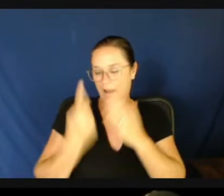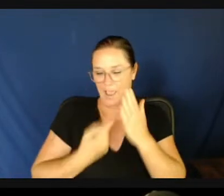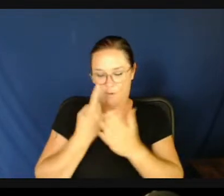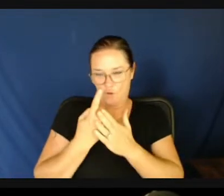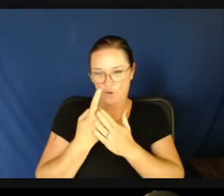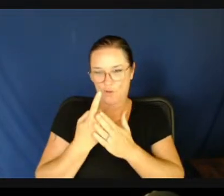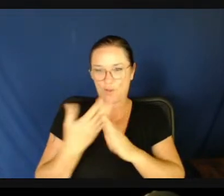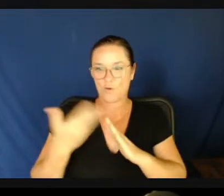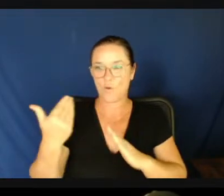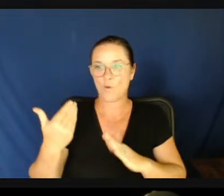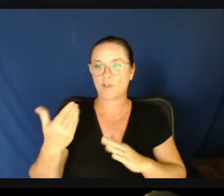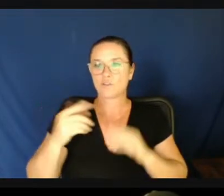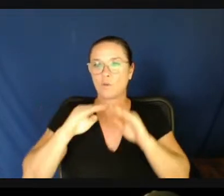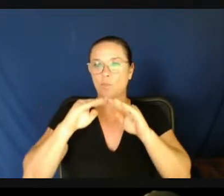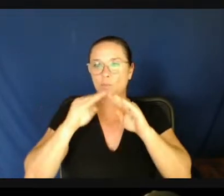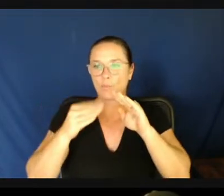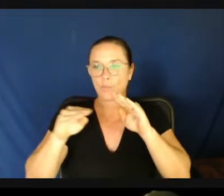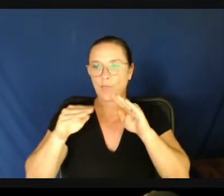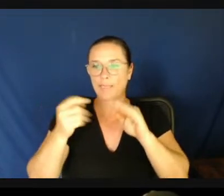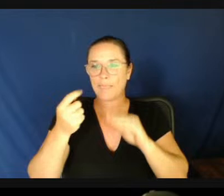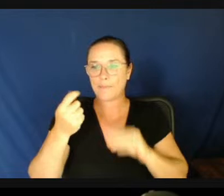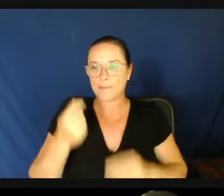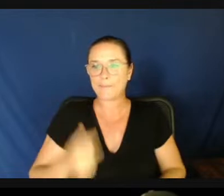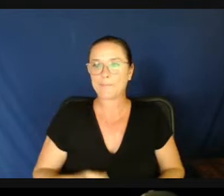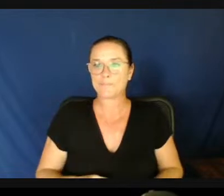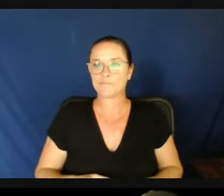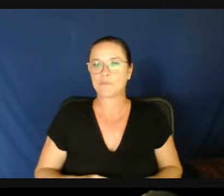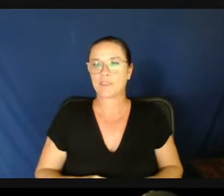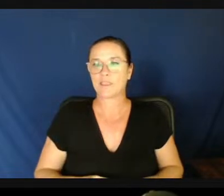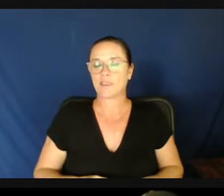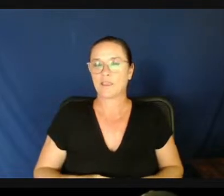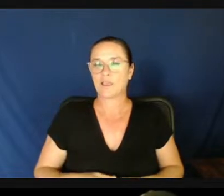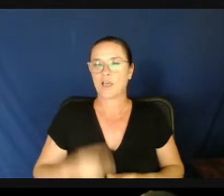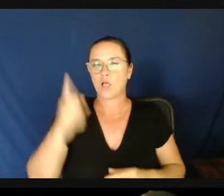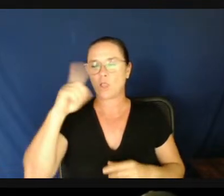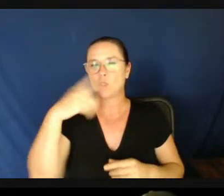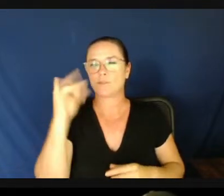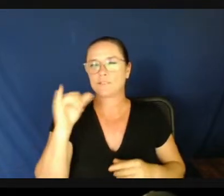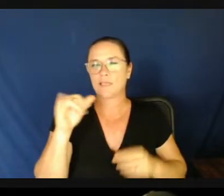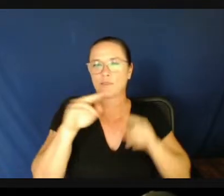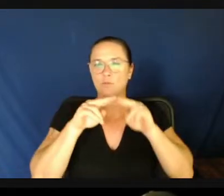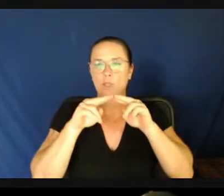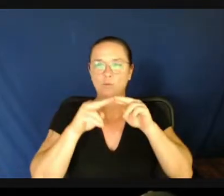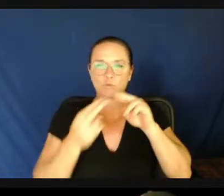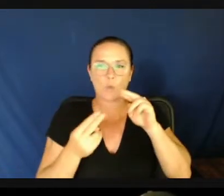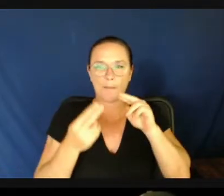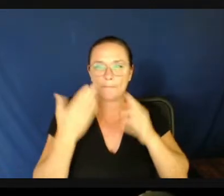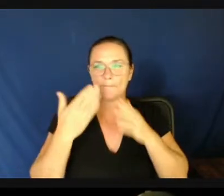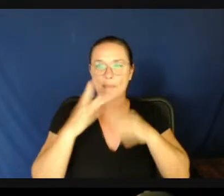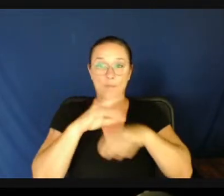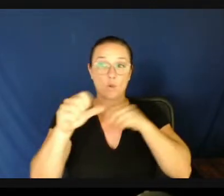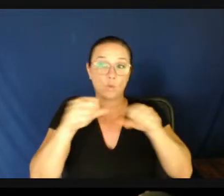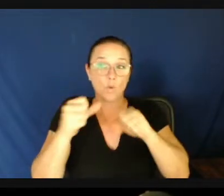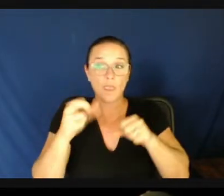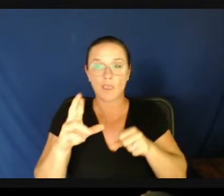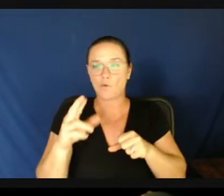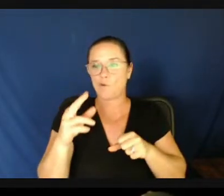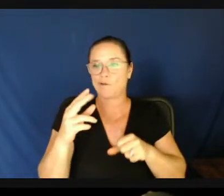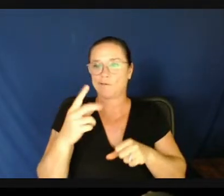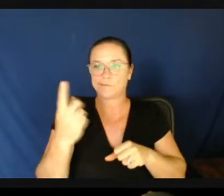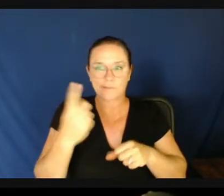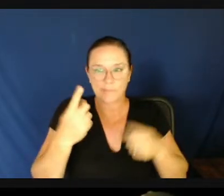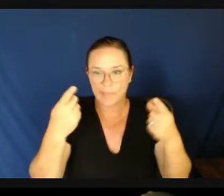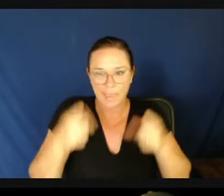it ticks slightly bit over, yeah. If we look really closely, it looks like there was a little drop down, like maybe a little earthquake or a step or some little event,